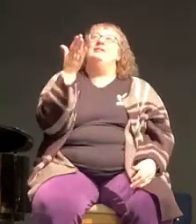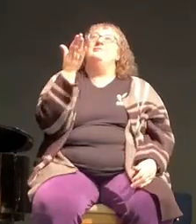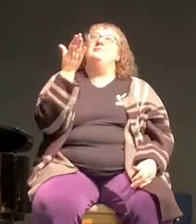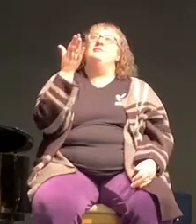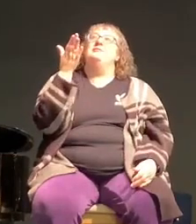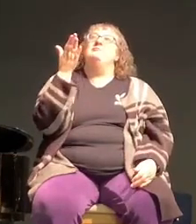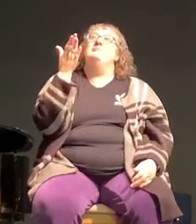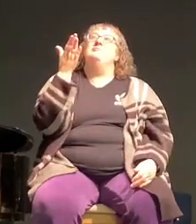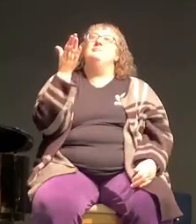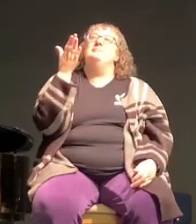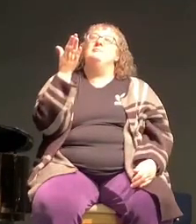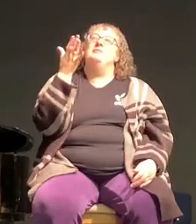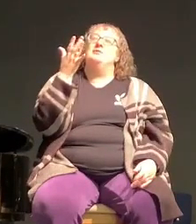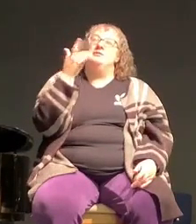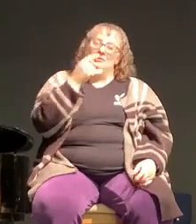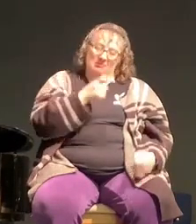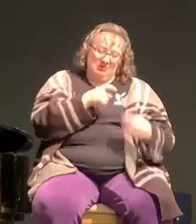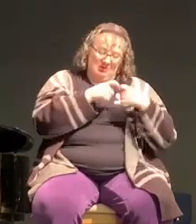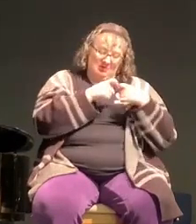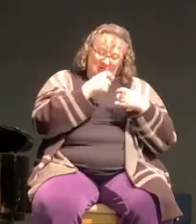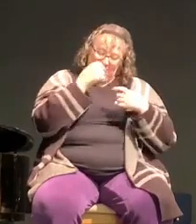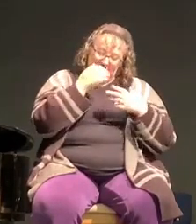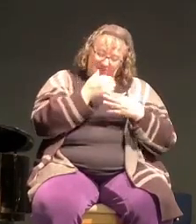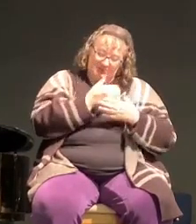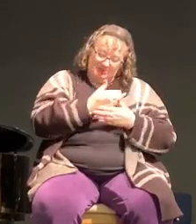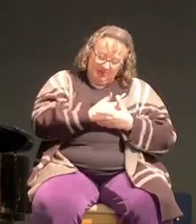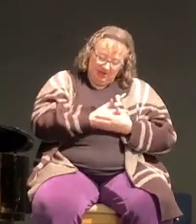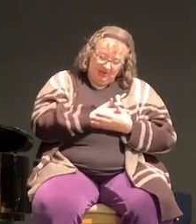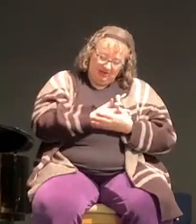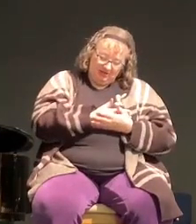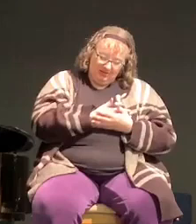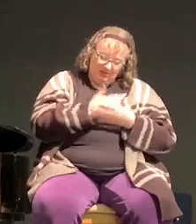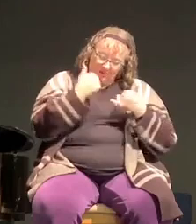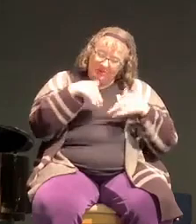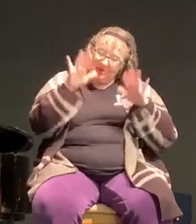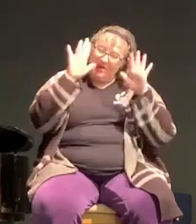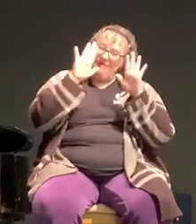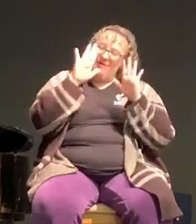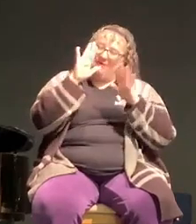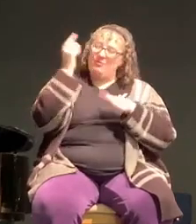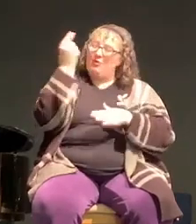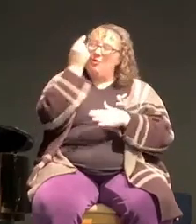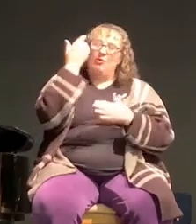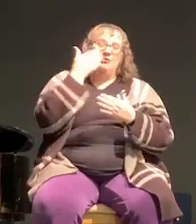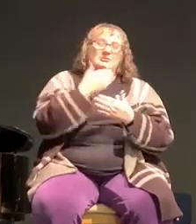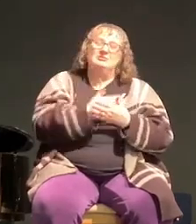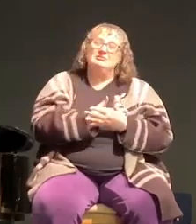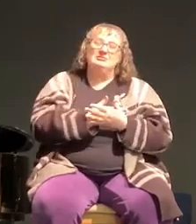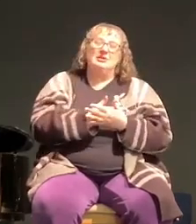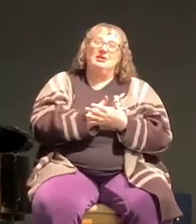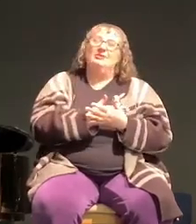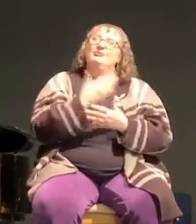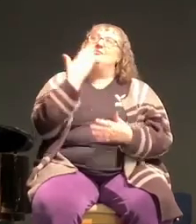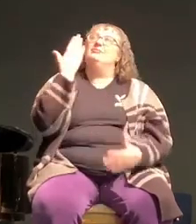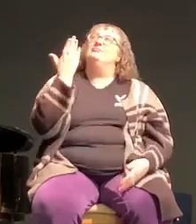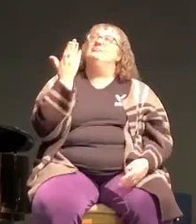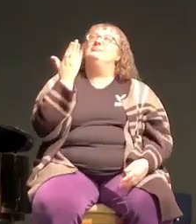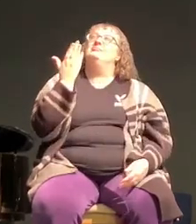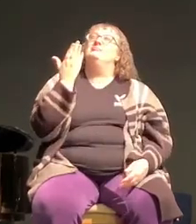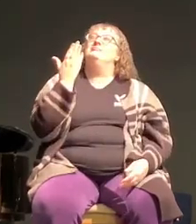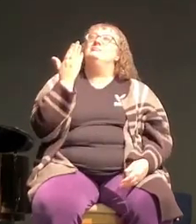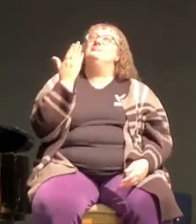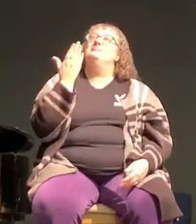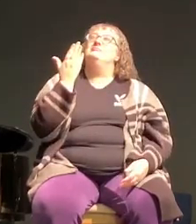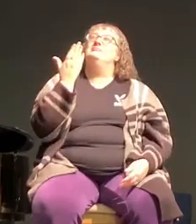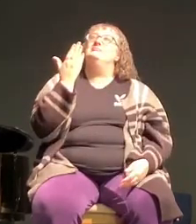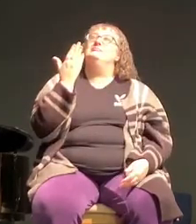even withhold your son, that you would give up your one and only son for me. This